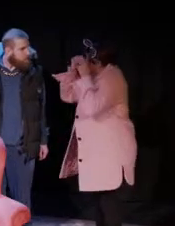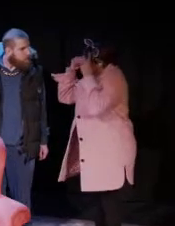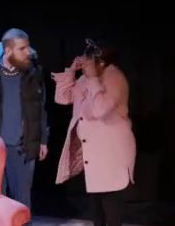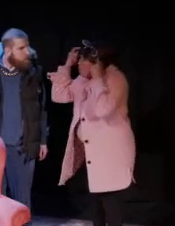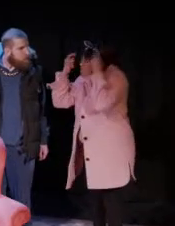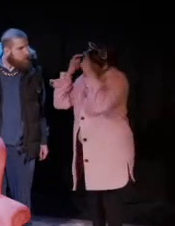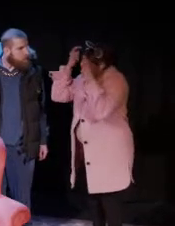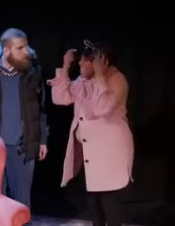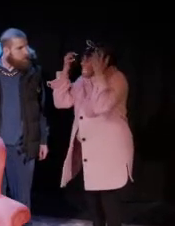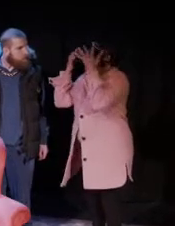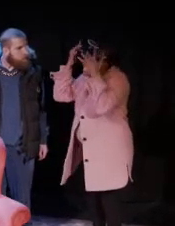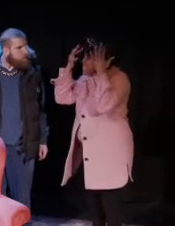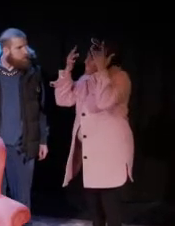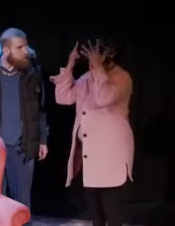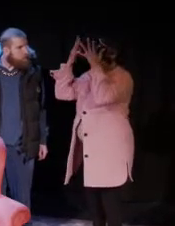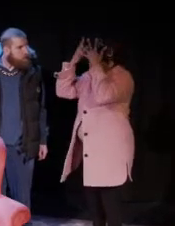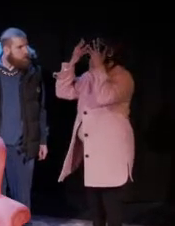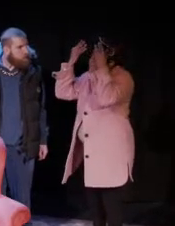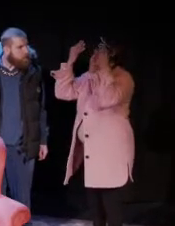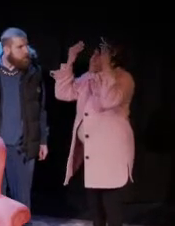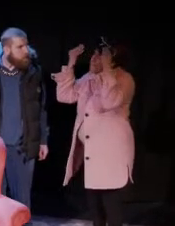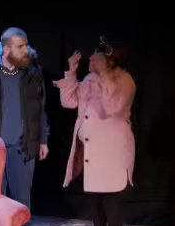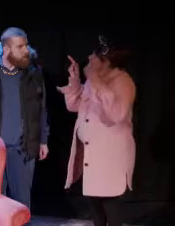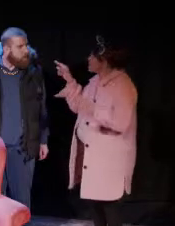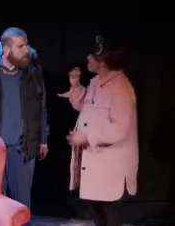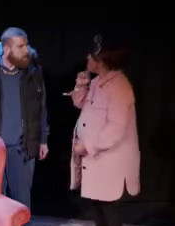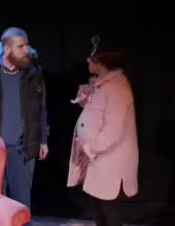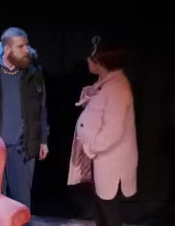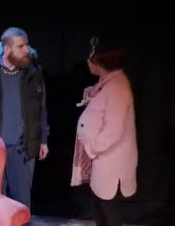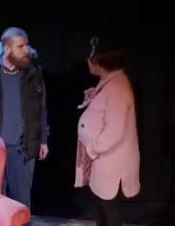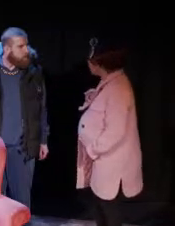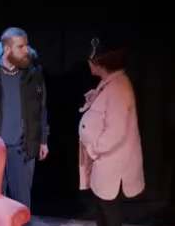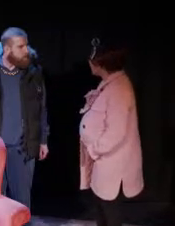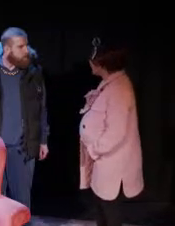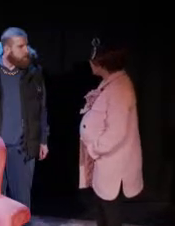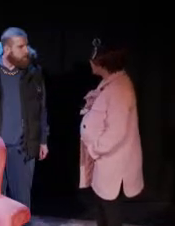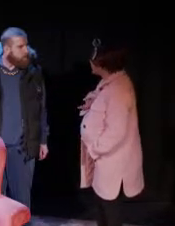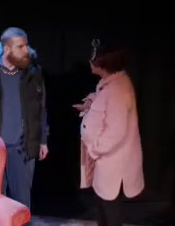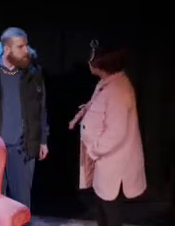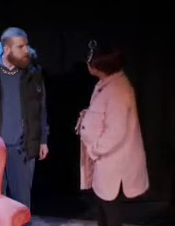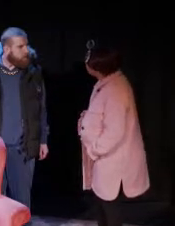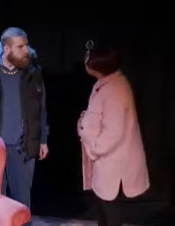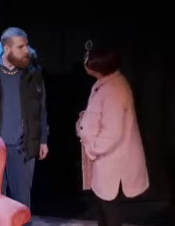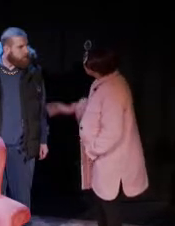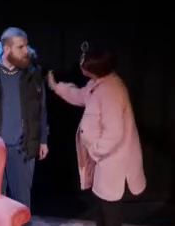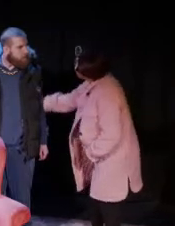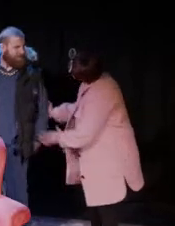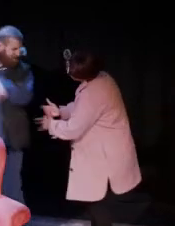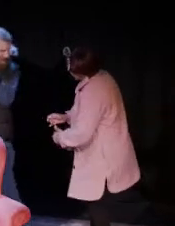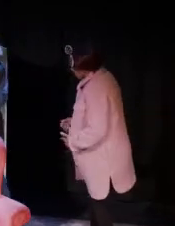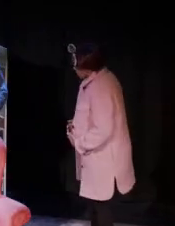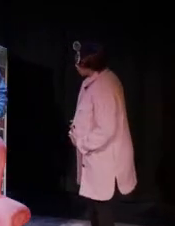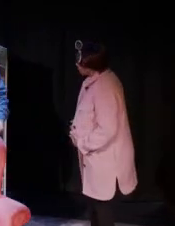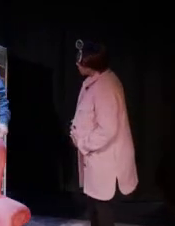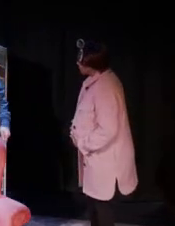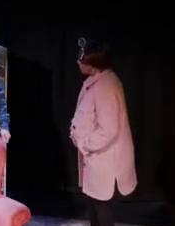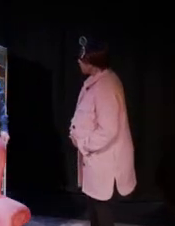And she wonders how this will grieve you when you come to clearer knowledge you've spoken this way to